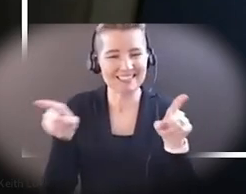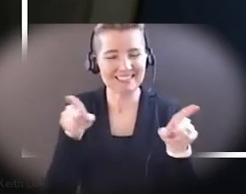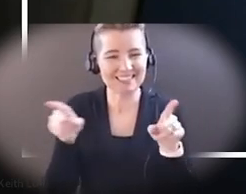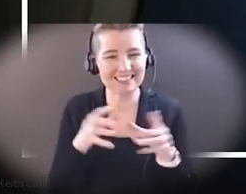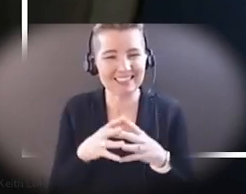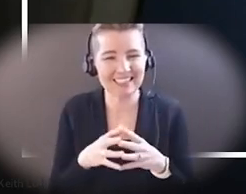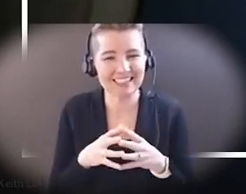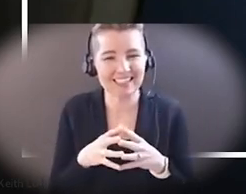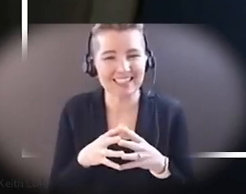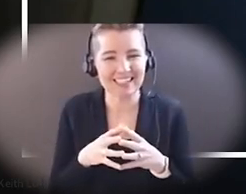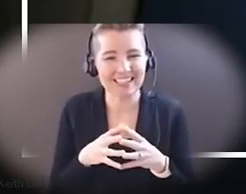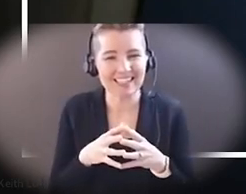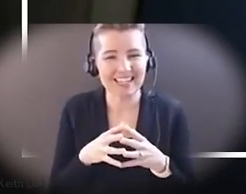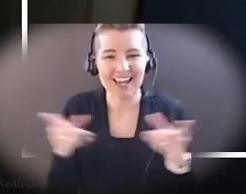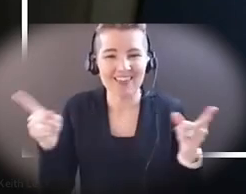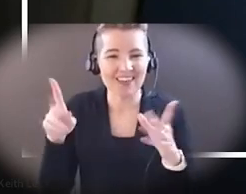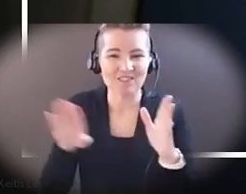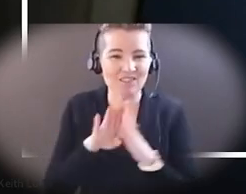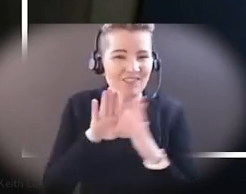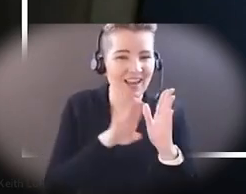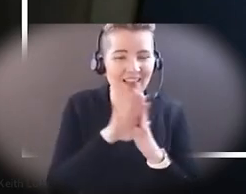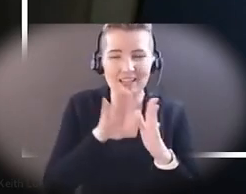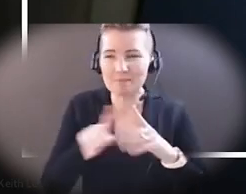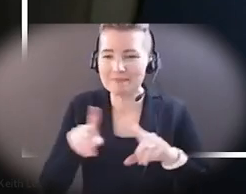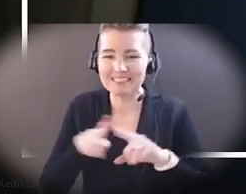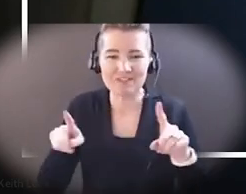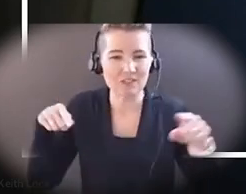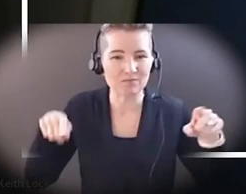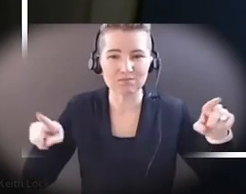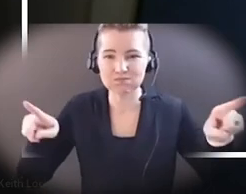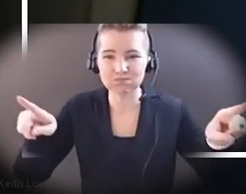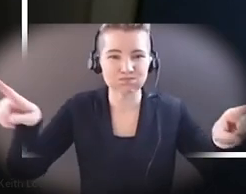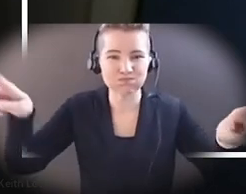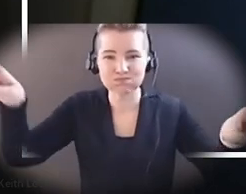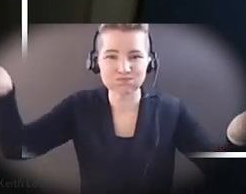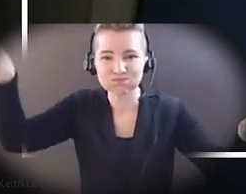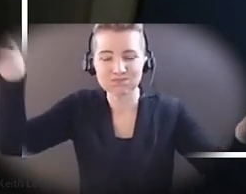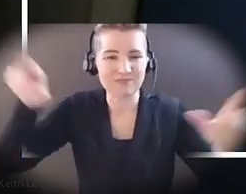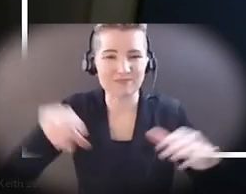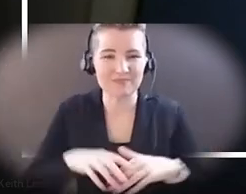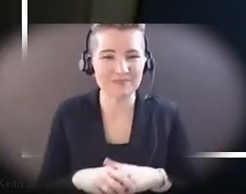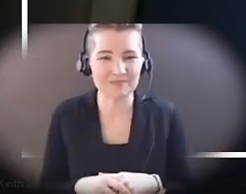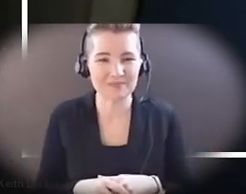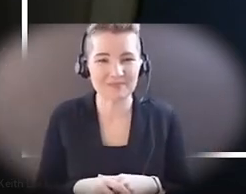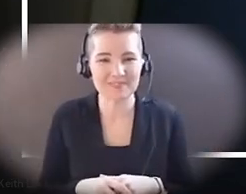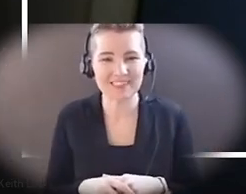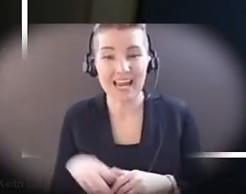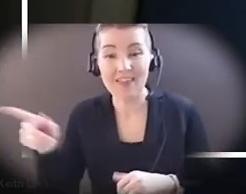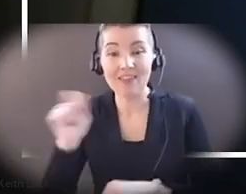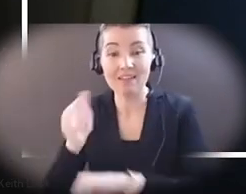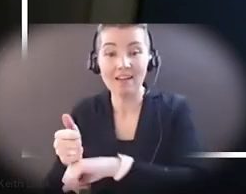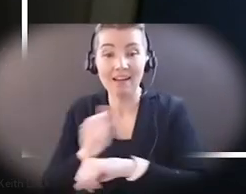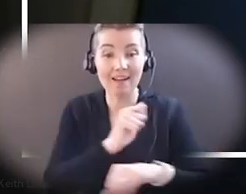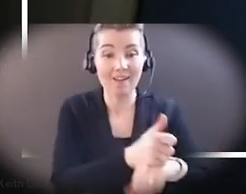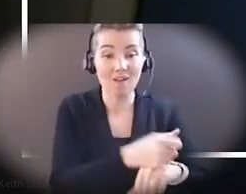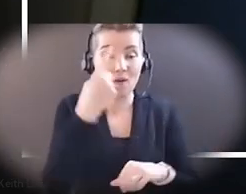they've developed in different ways over time from a different start. And